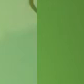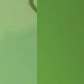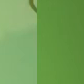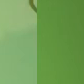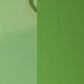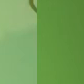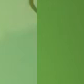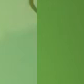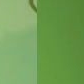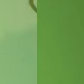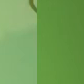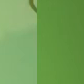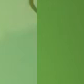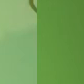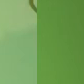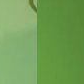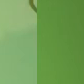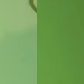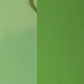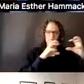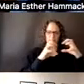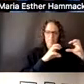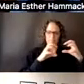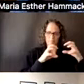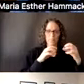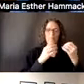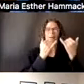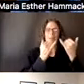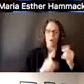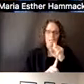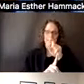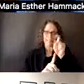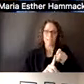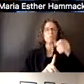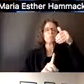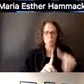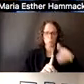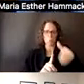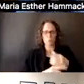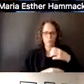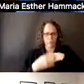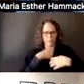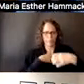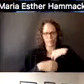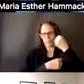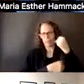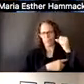appease slaveholders in Texas and offer them an exception to the abolition laws. But before I